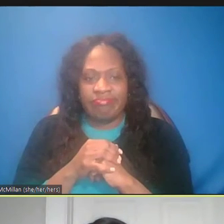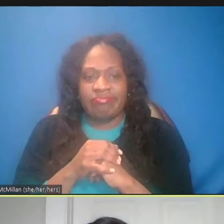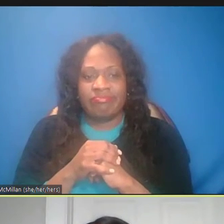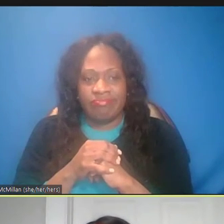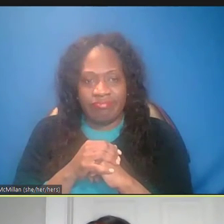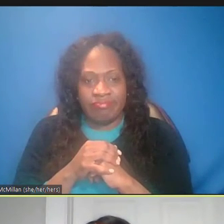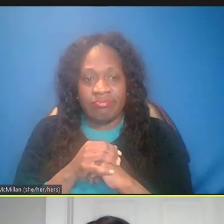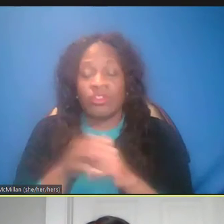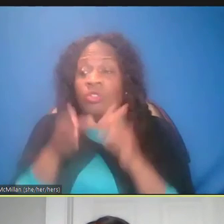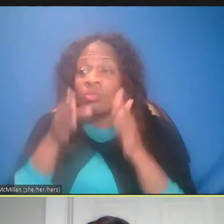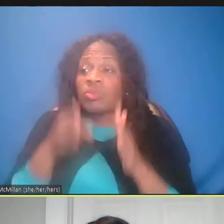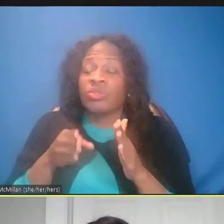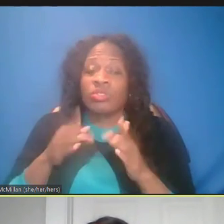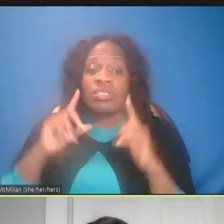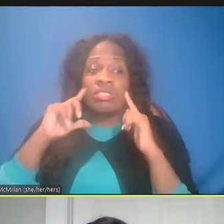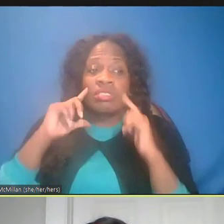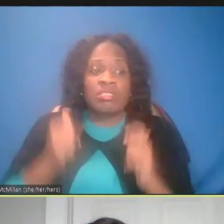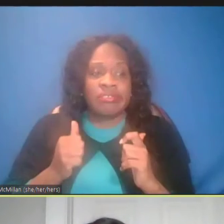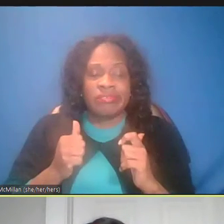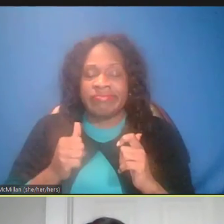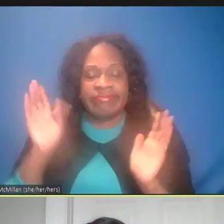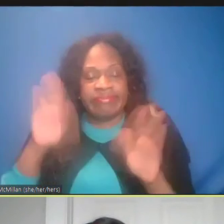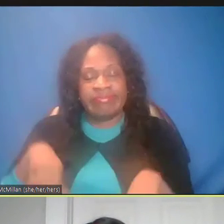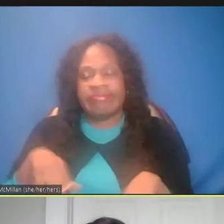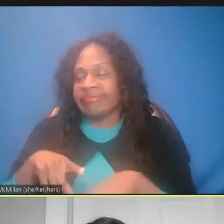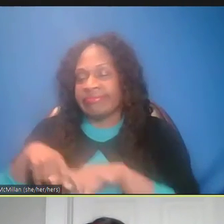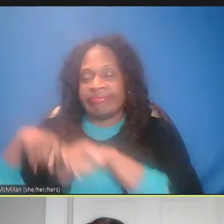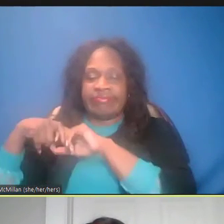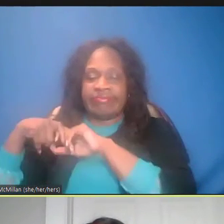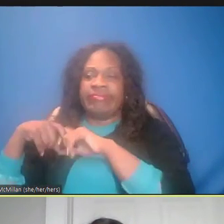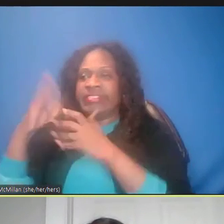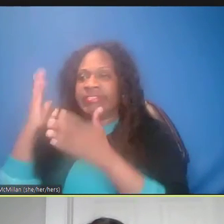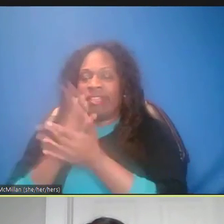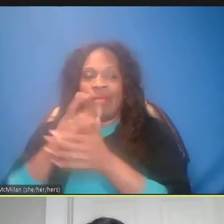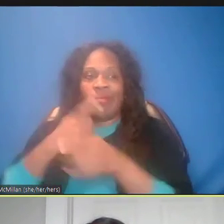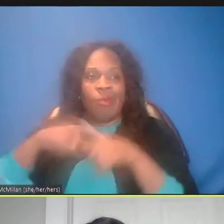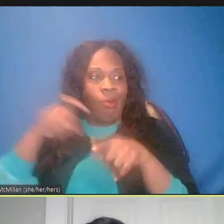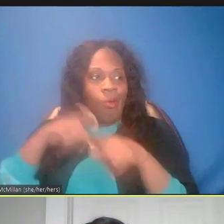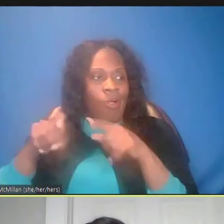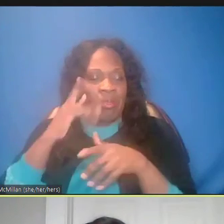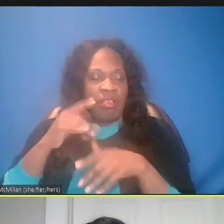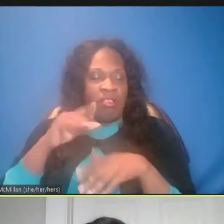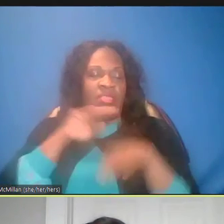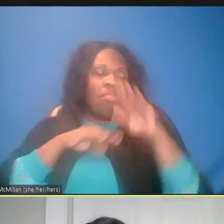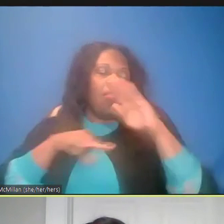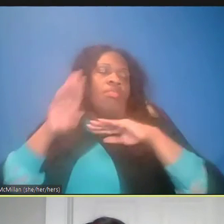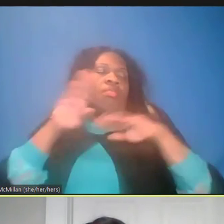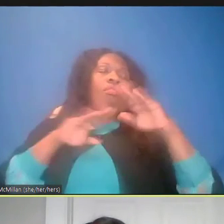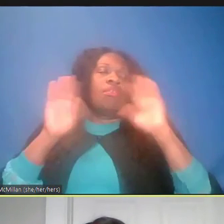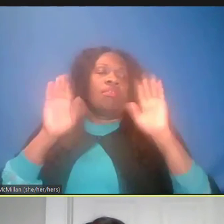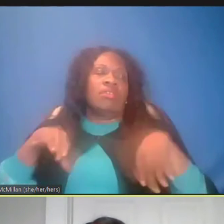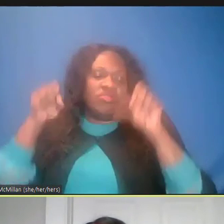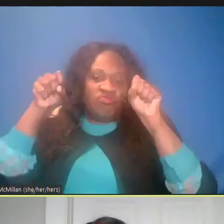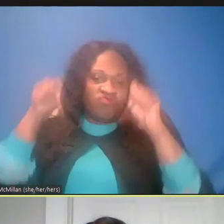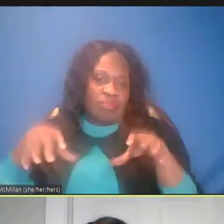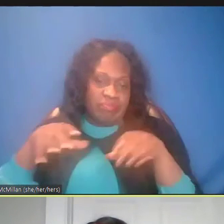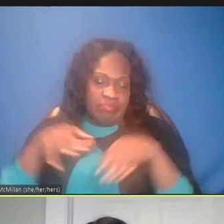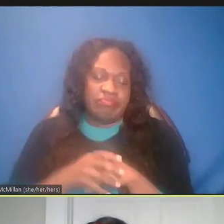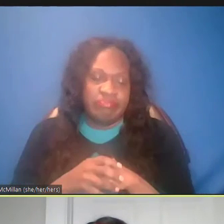A person with hearing loss may stop calling and contacting their family members because it becomes so difficult for them.